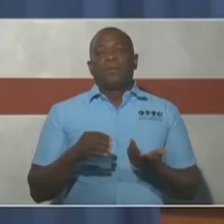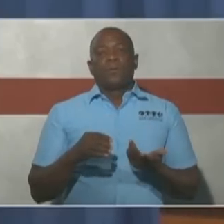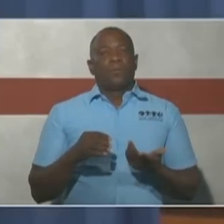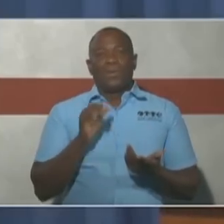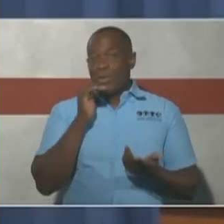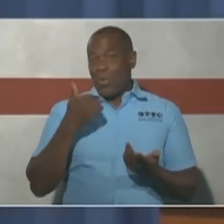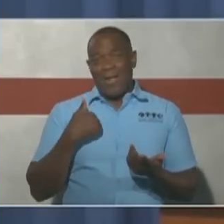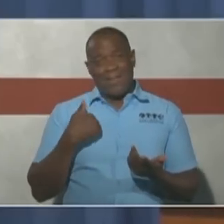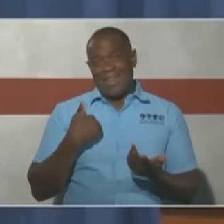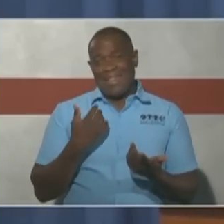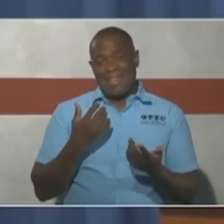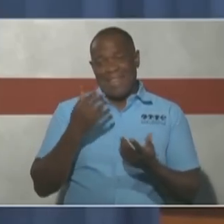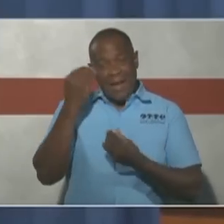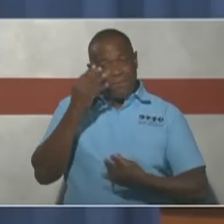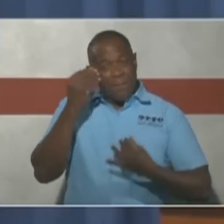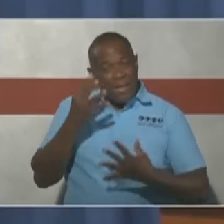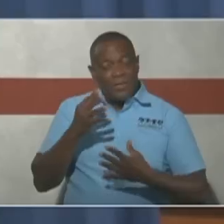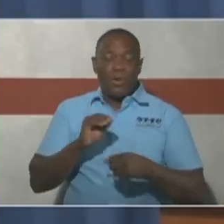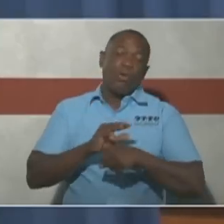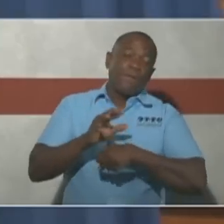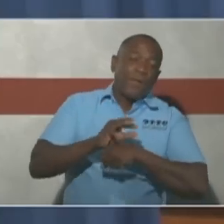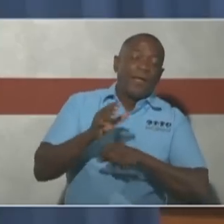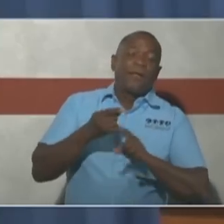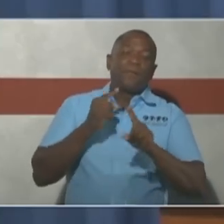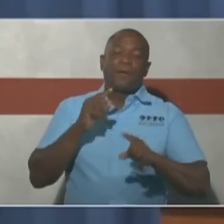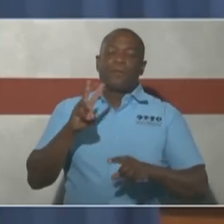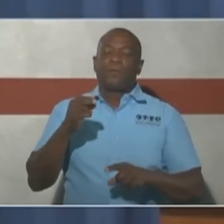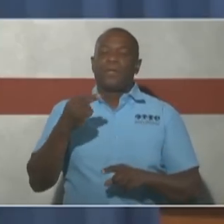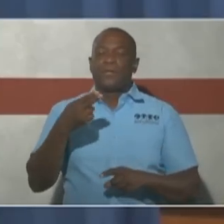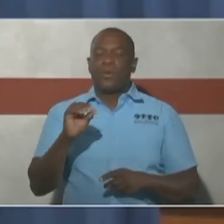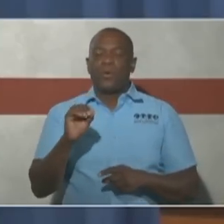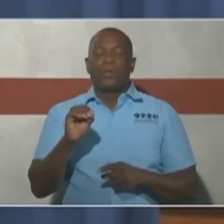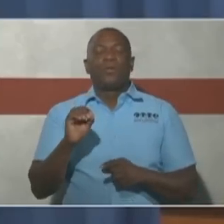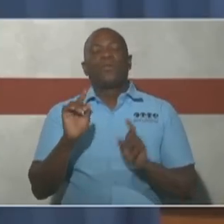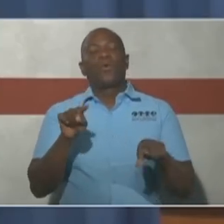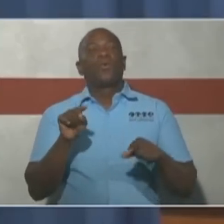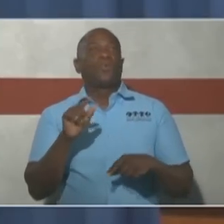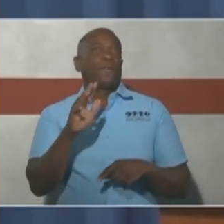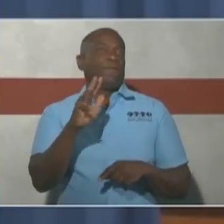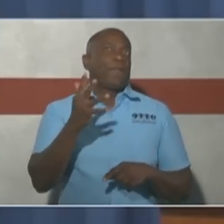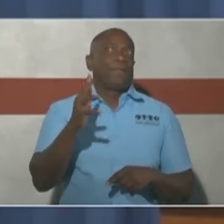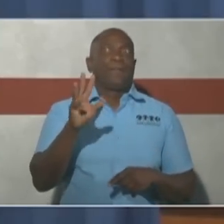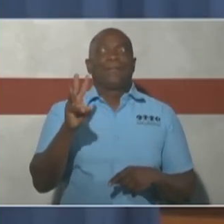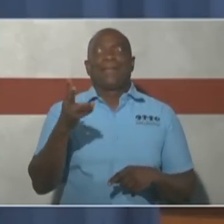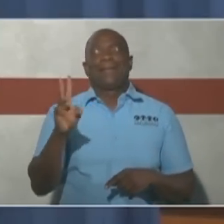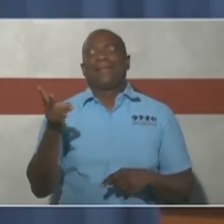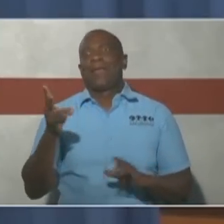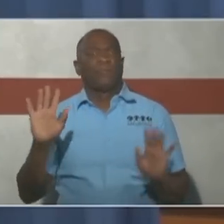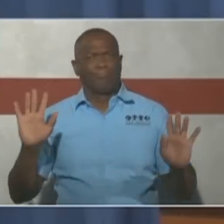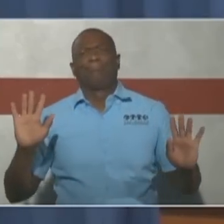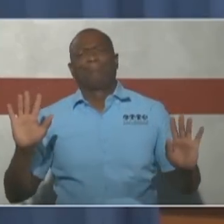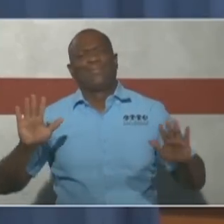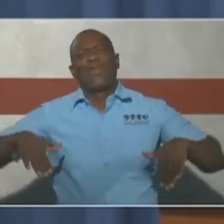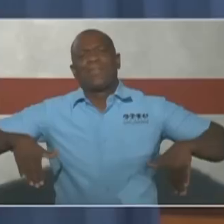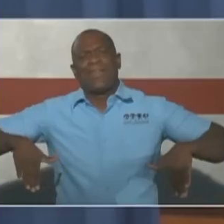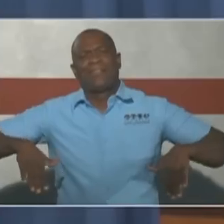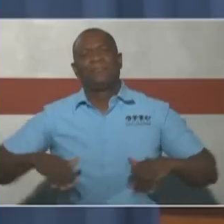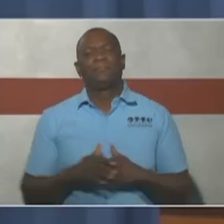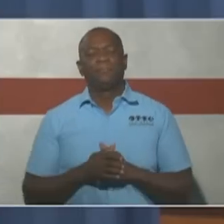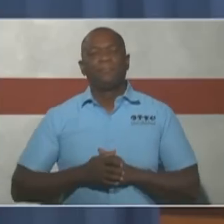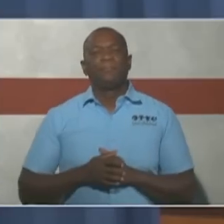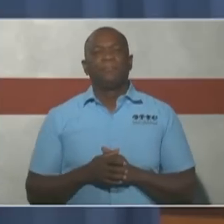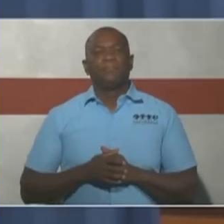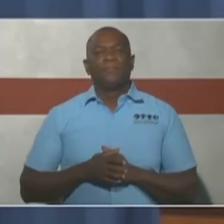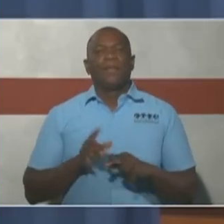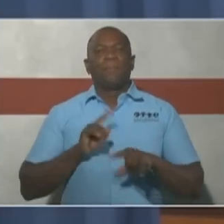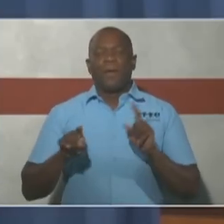it. Well, the guidance from WHO so far is that persons who have had their full primary plus 2 boosters, at this